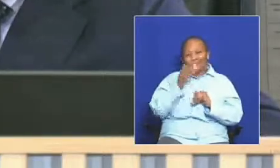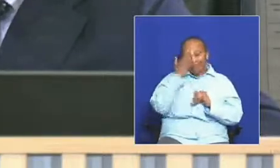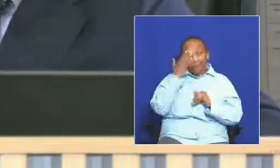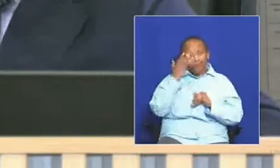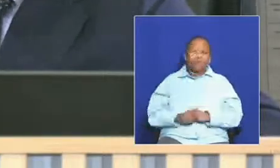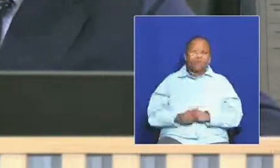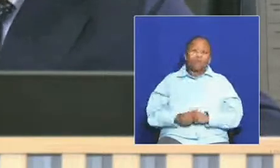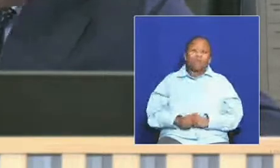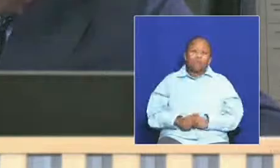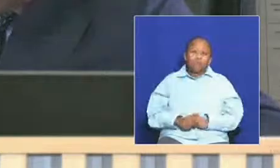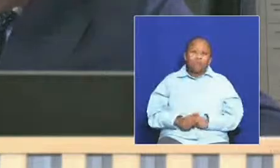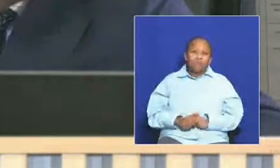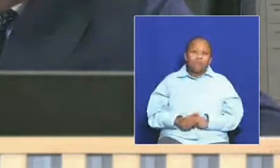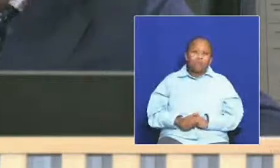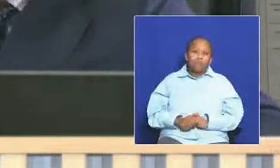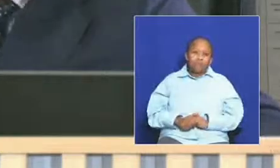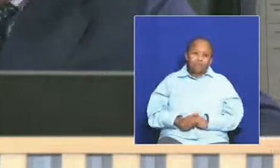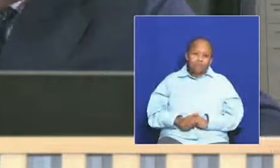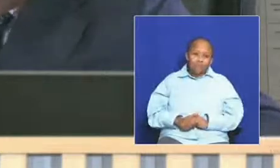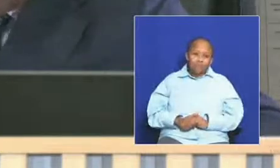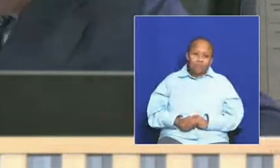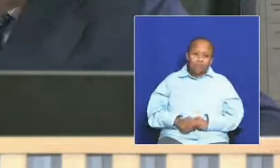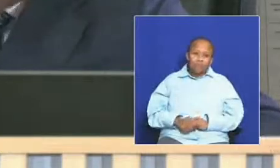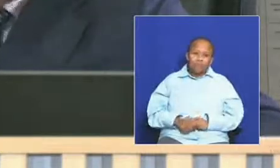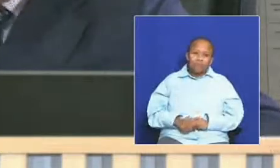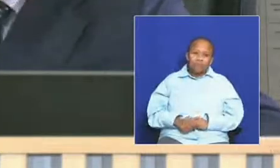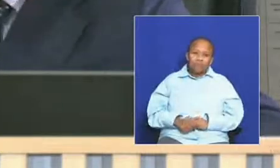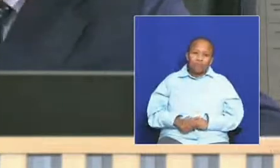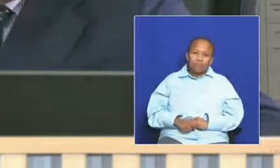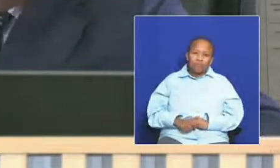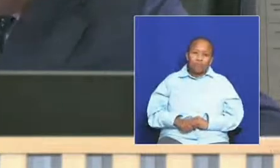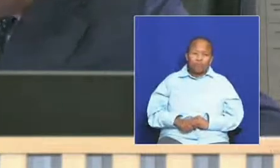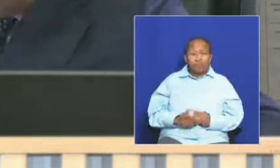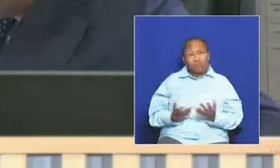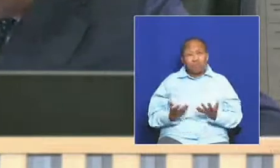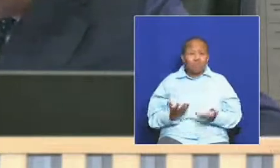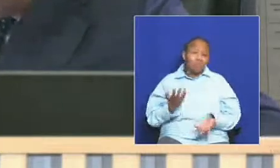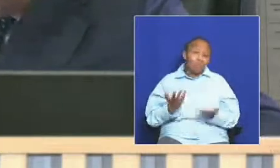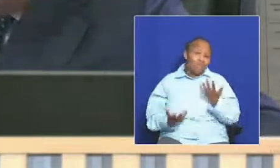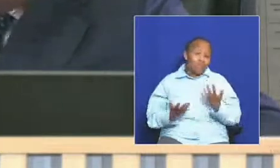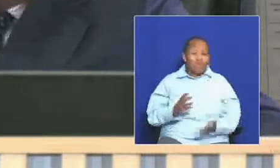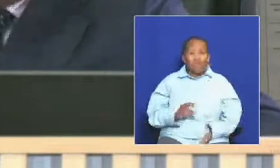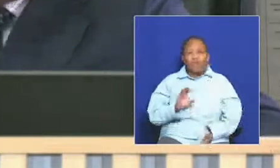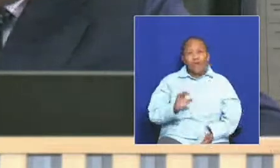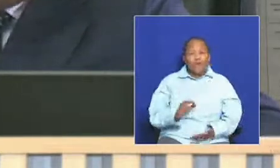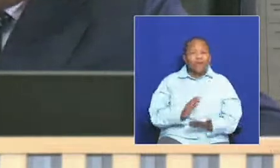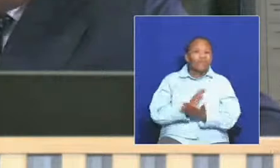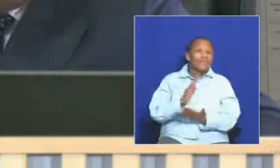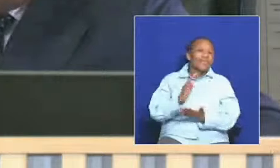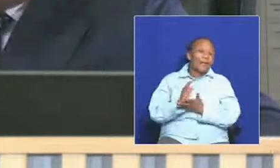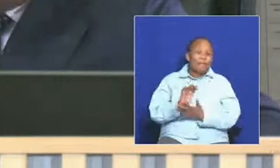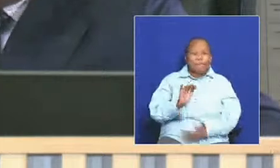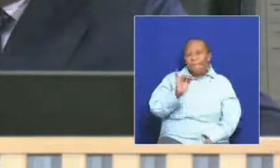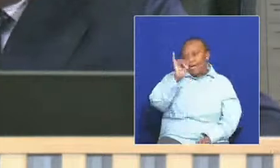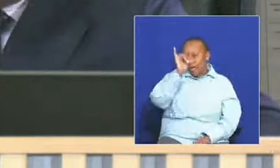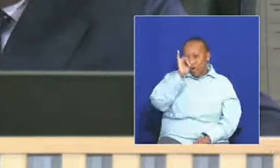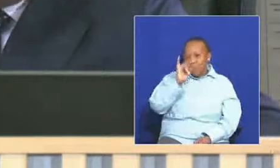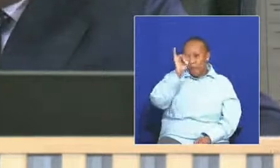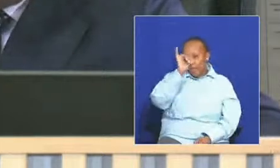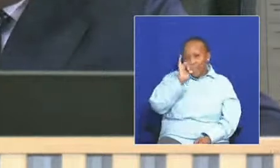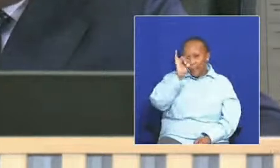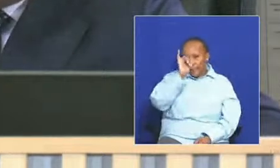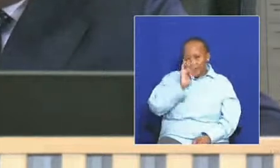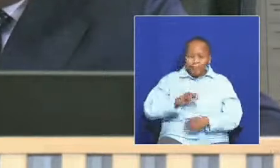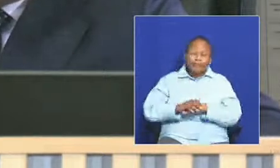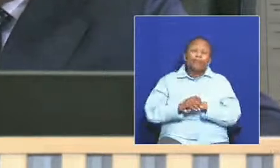there just might be some criminality of which I have no idea. And on the basis of that, I'm asserting